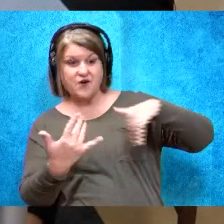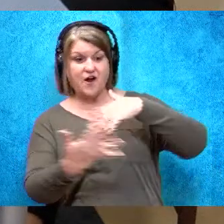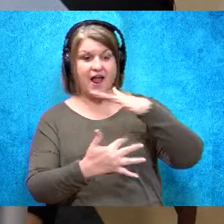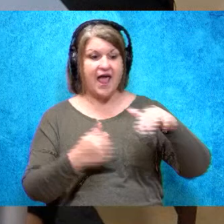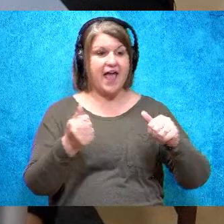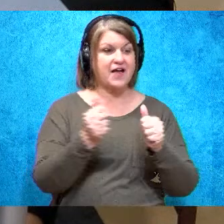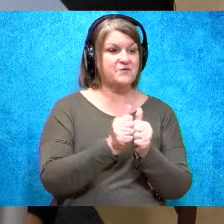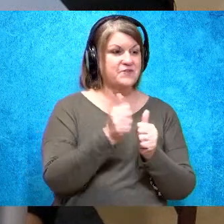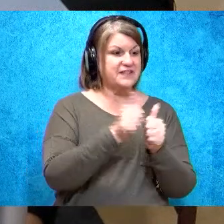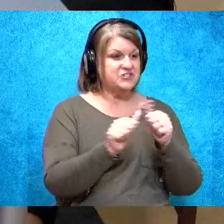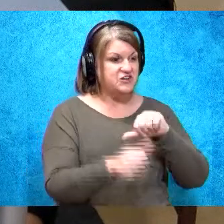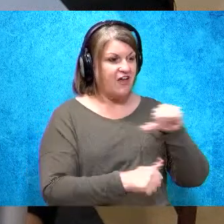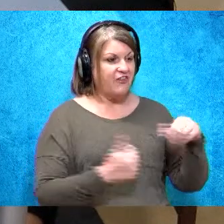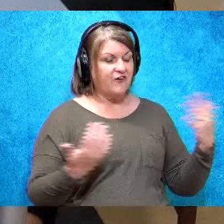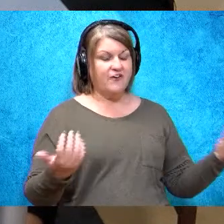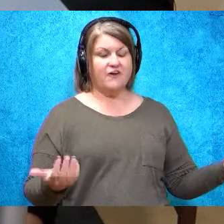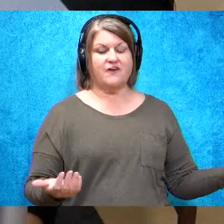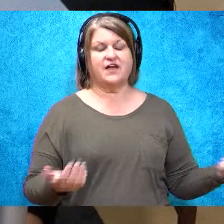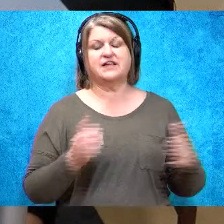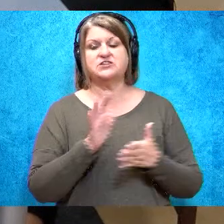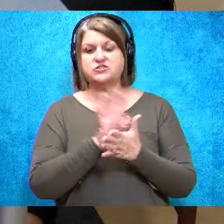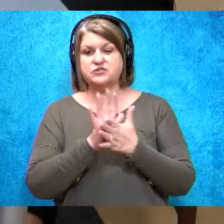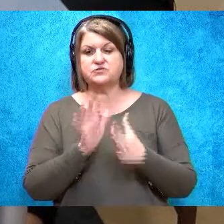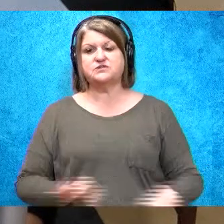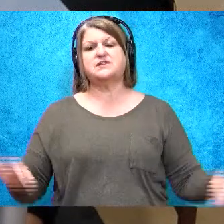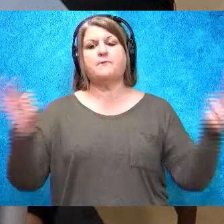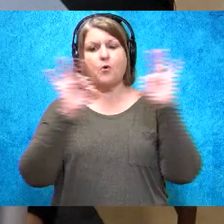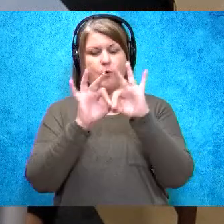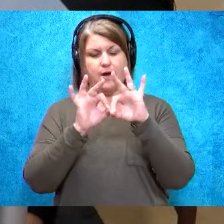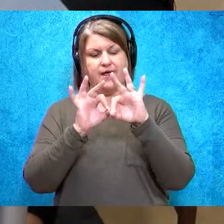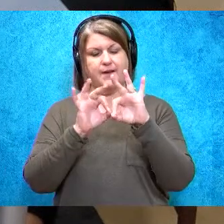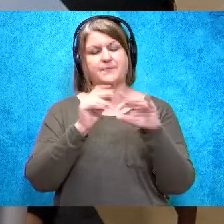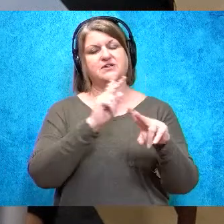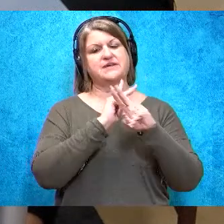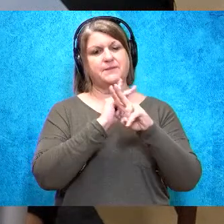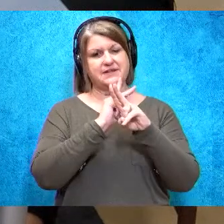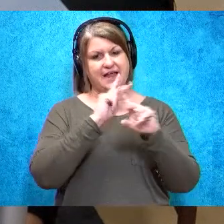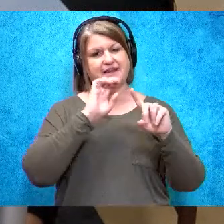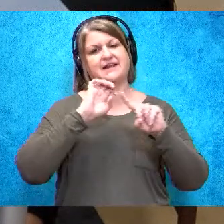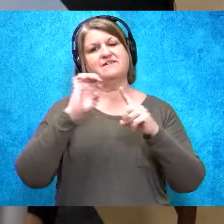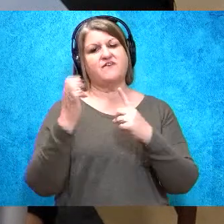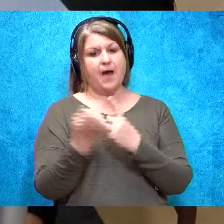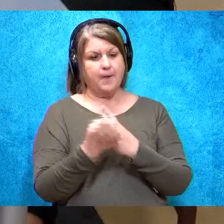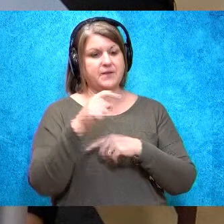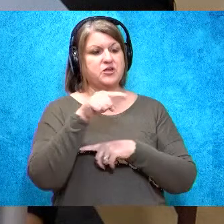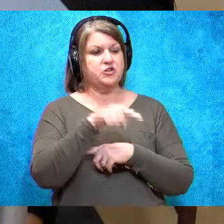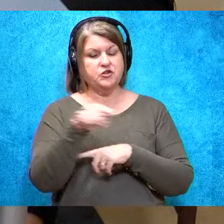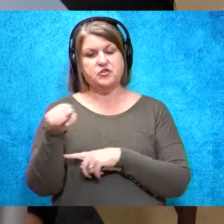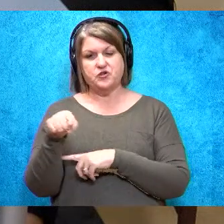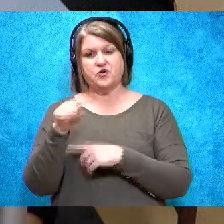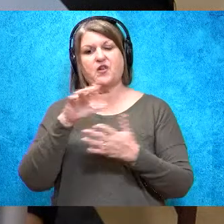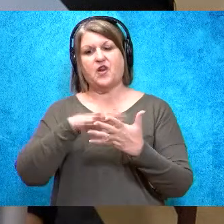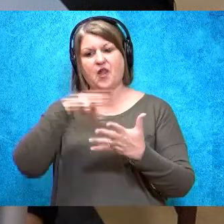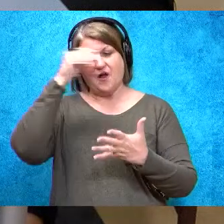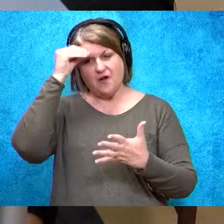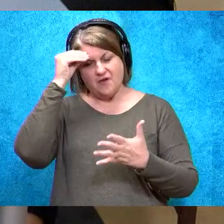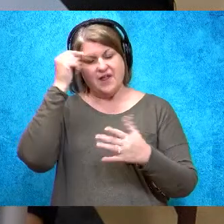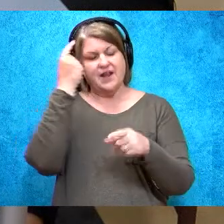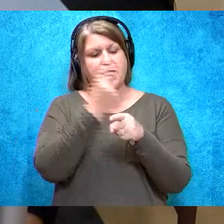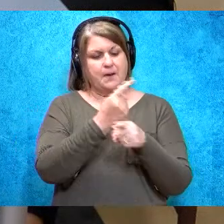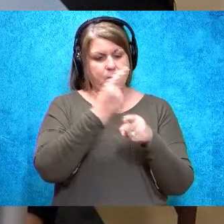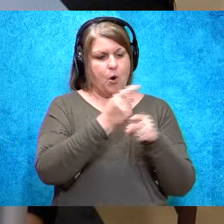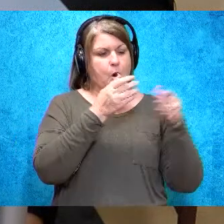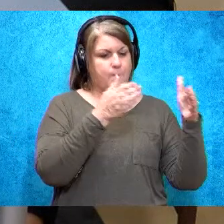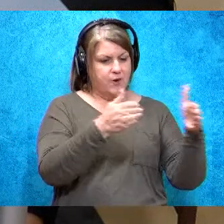And school is so important because it's a protected environment where you're learning appropriate methods